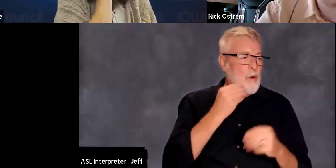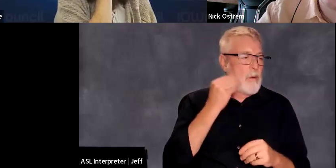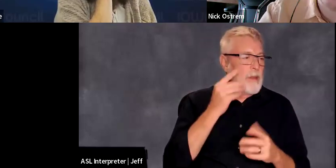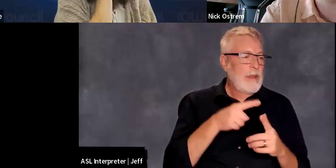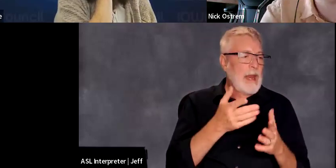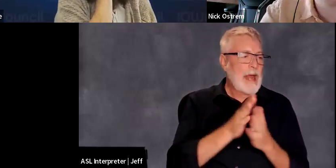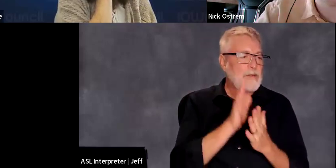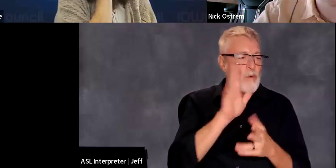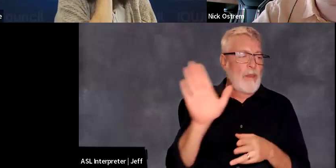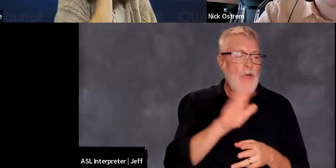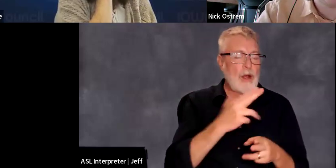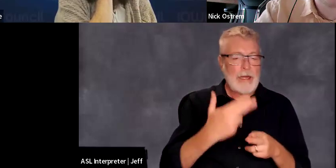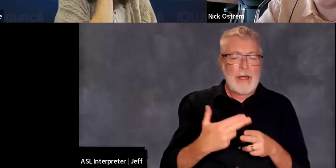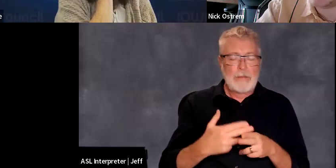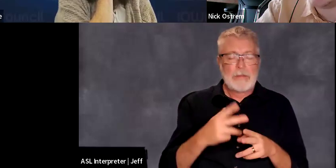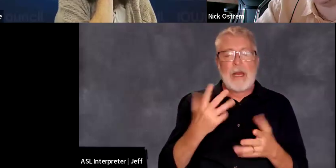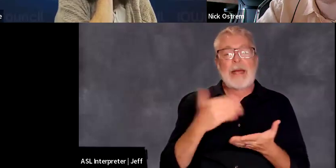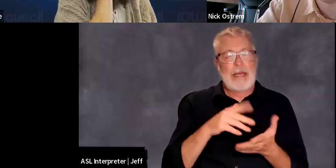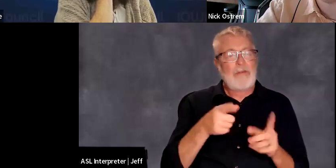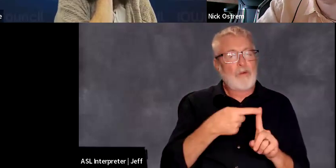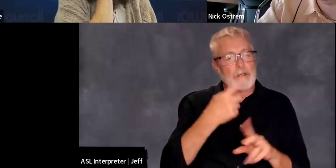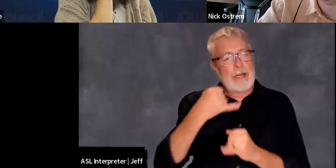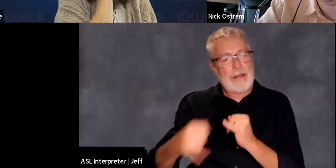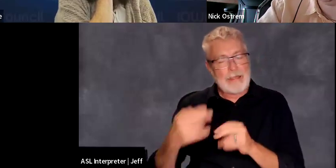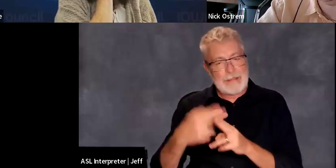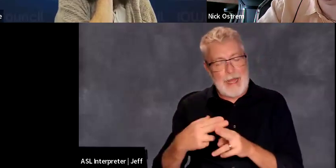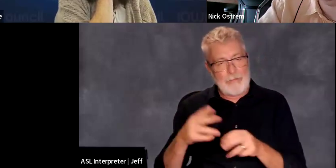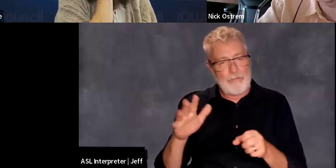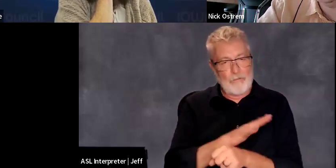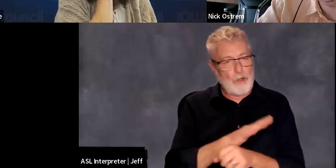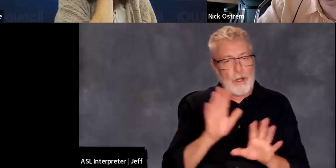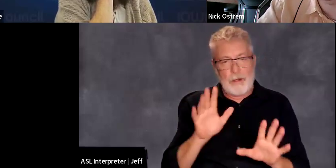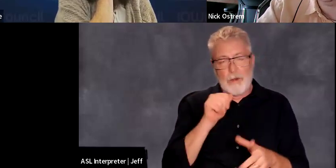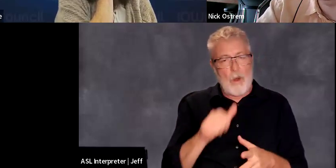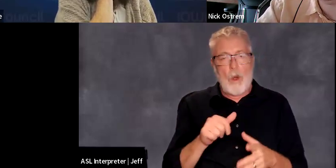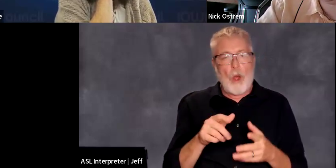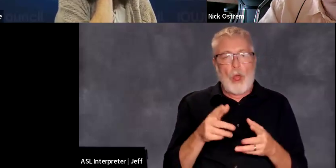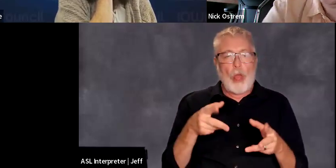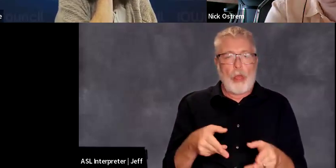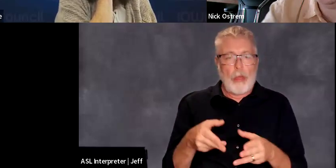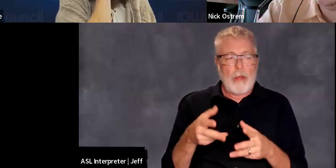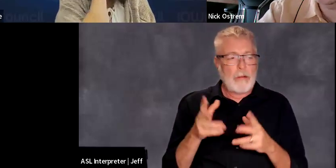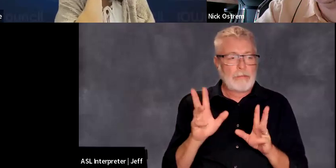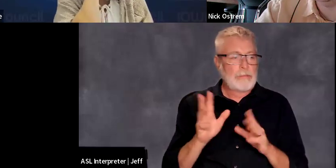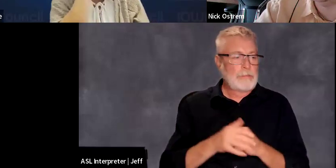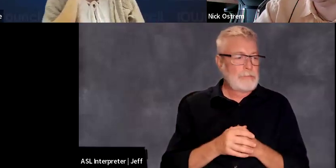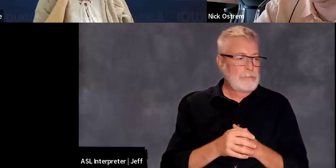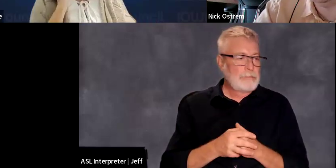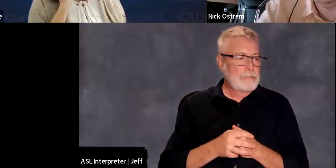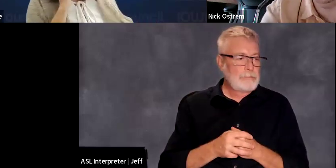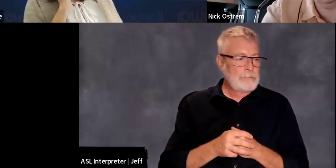for names. Again, you want to put first and last name in there just so that you have all of that information. So,